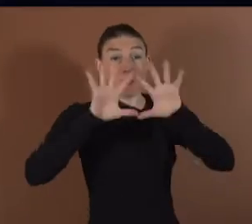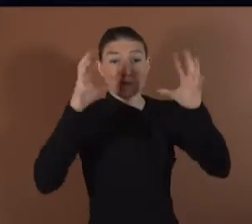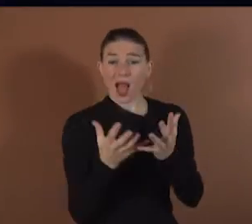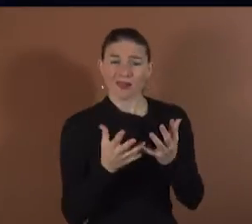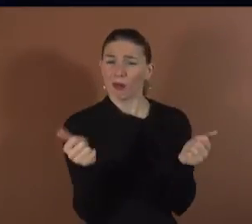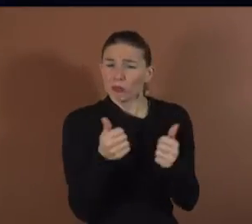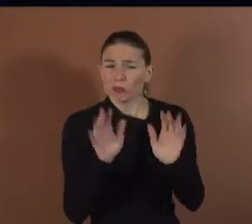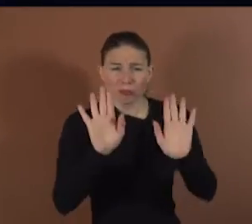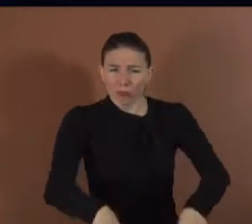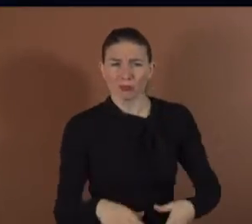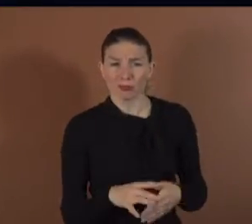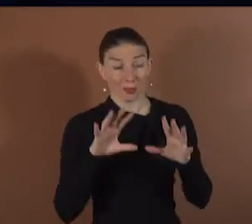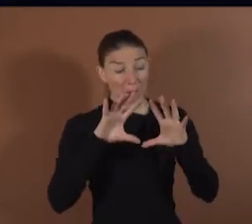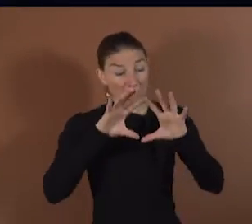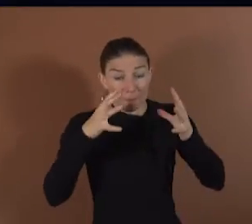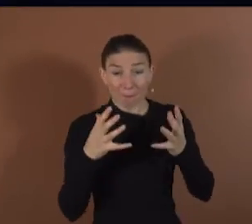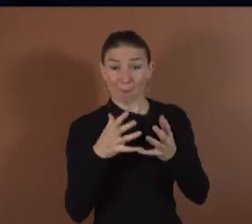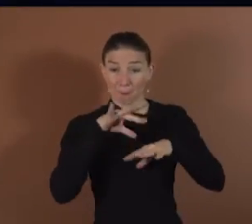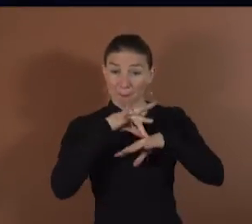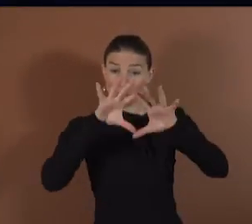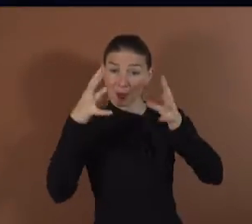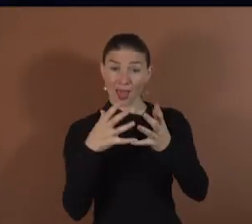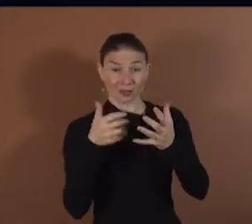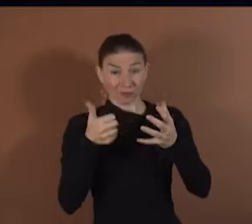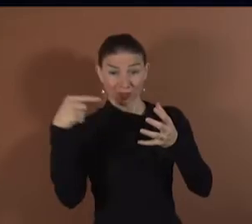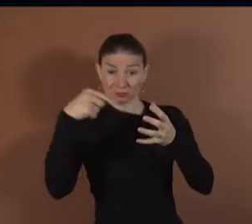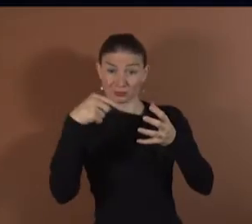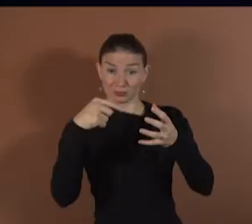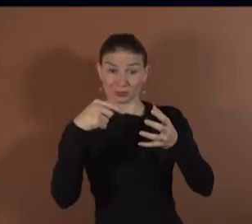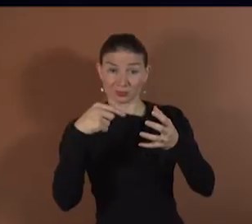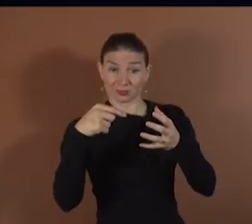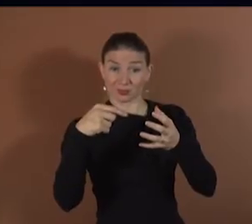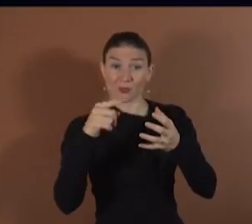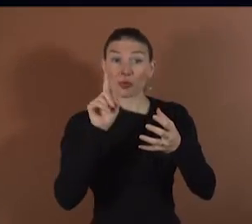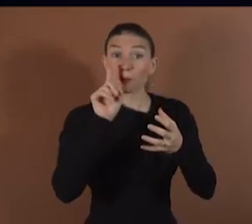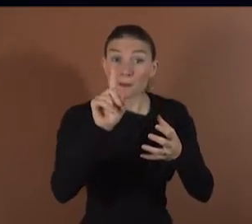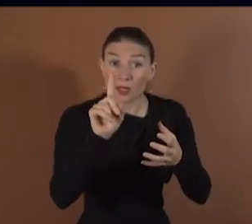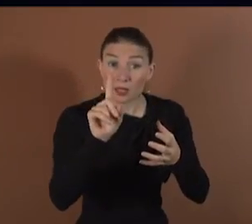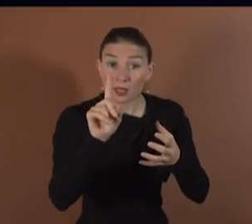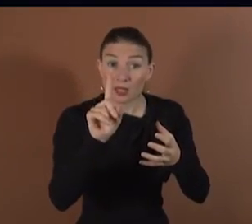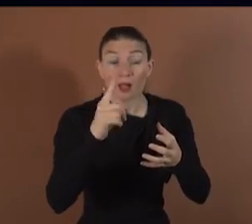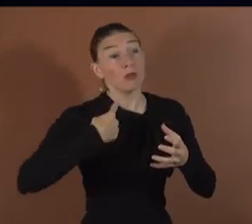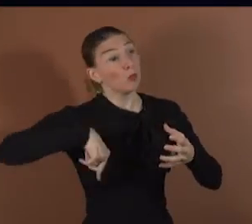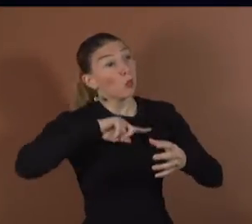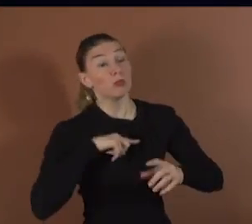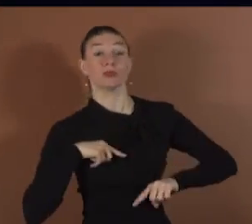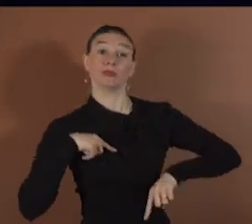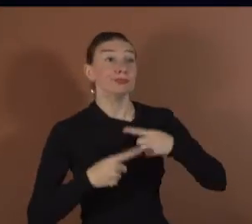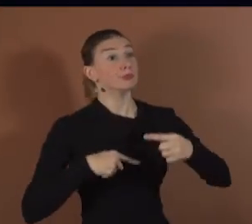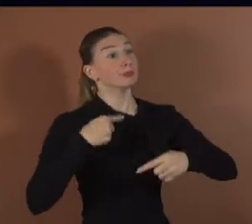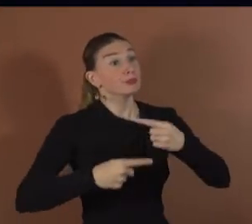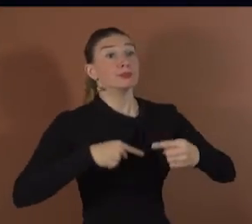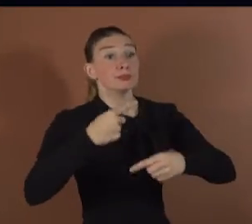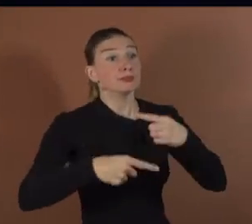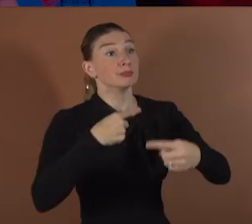Because if humanity continues on the path that we are, and we warm up the planet to a point that humanity cannot exist